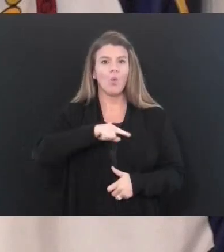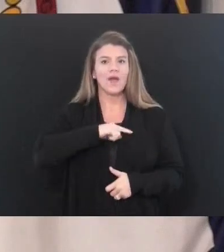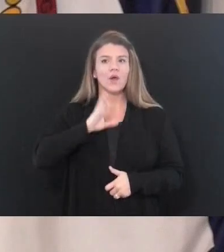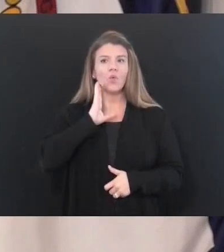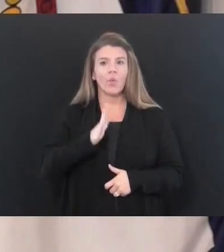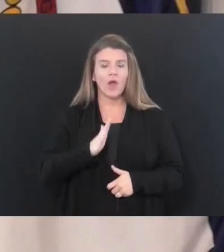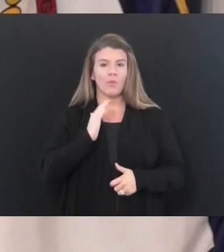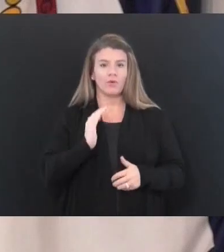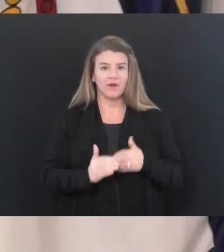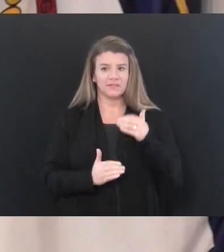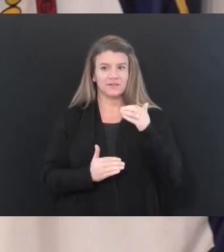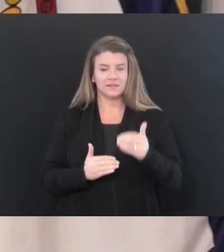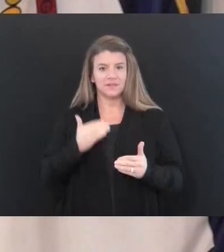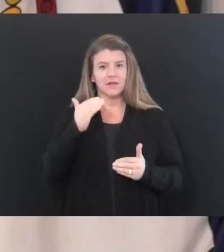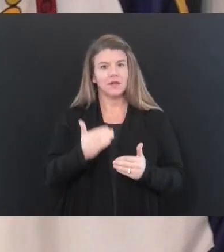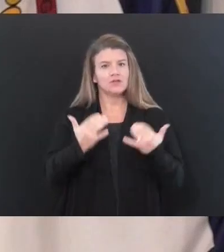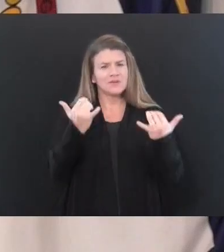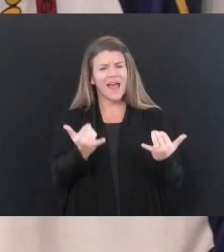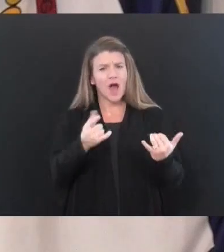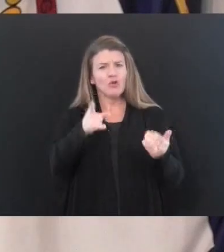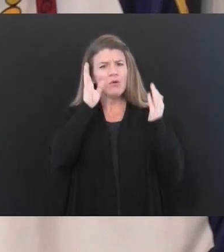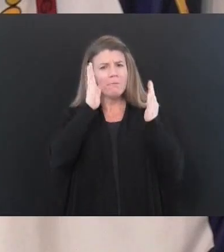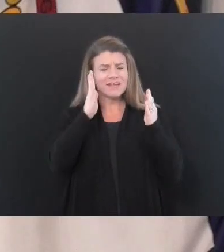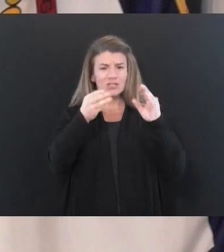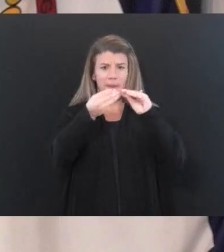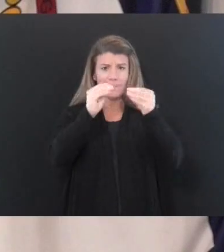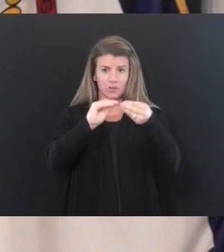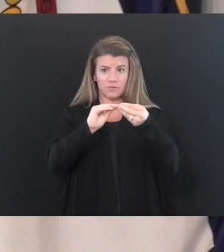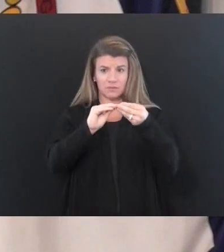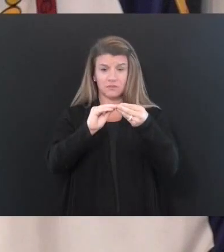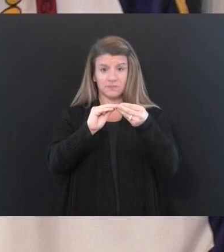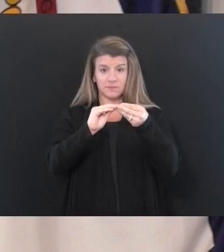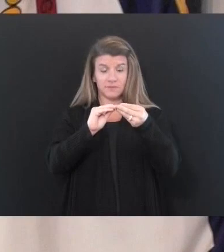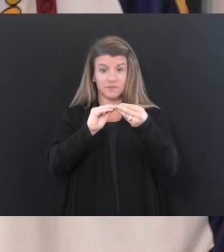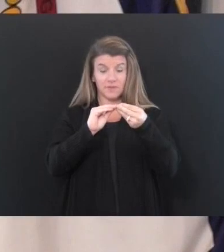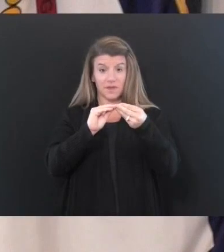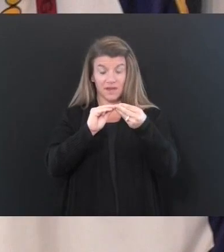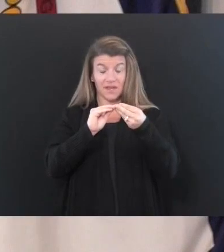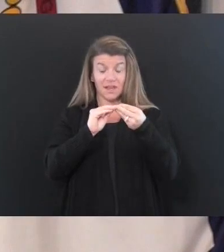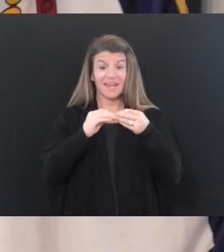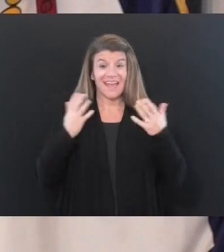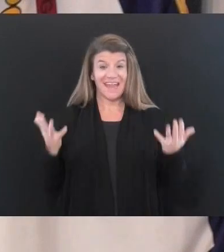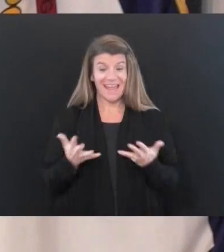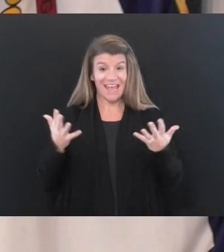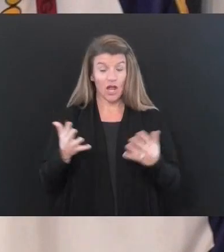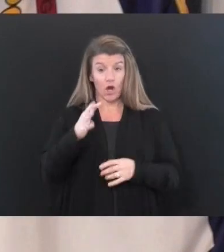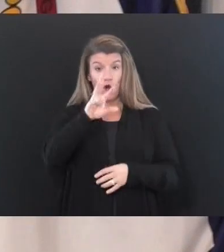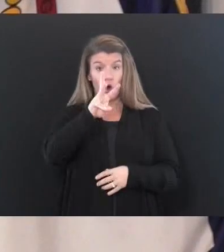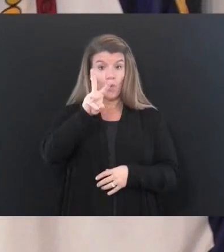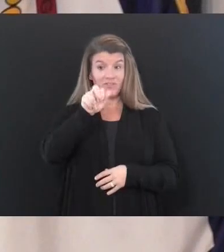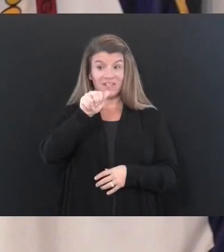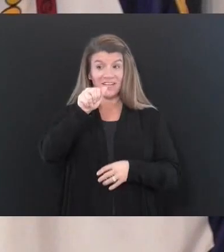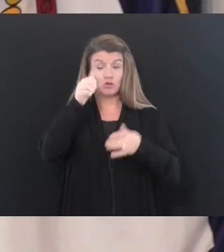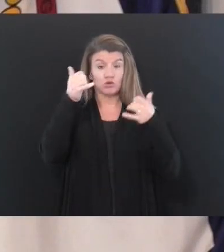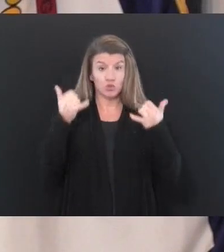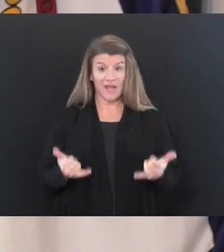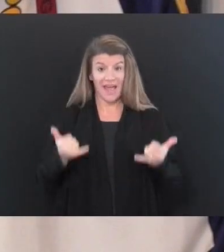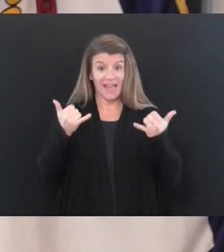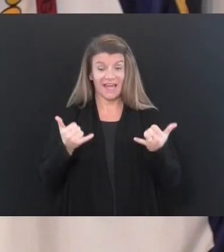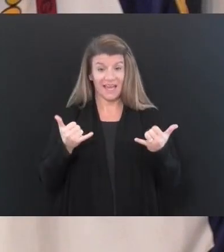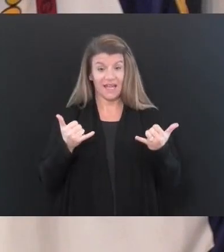And let's listen to these numbers just a second. In the state of West Virginia today,